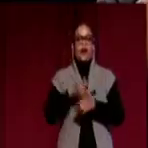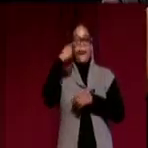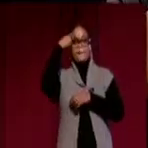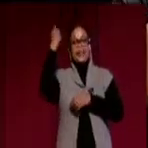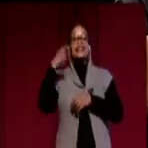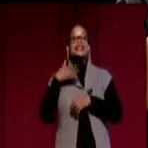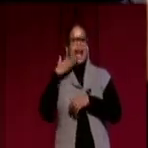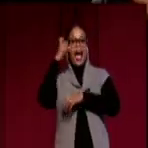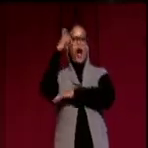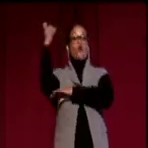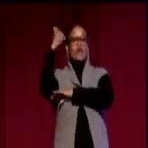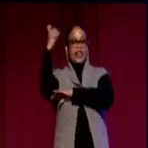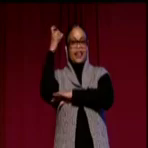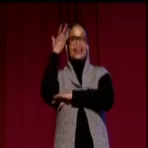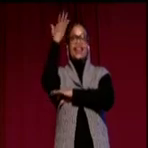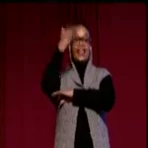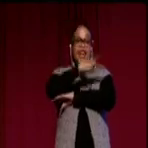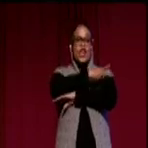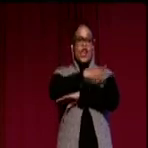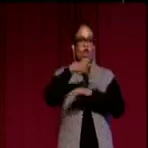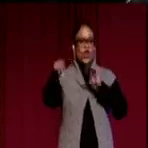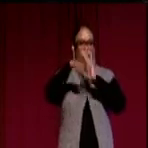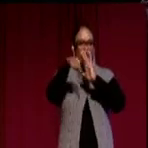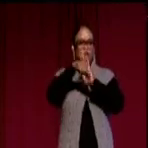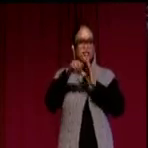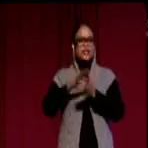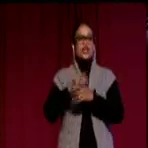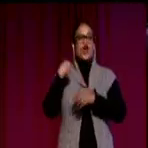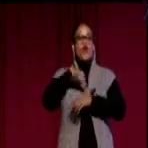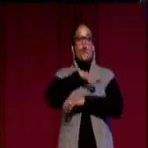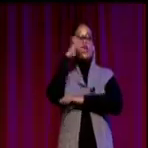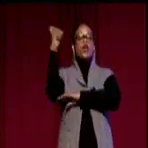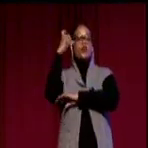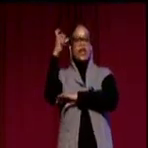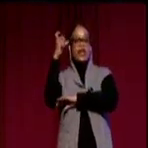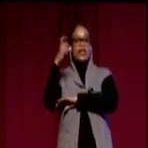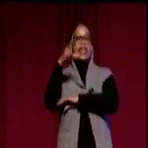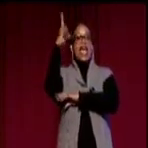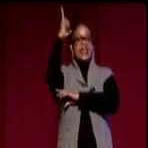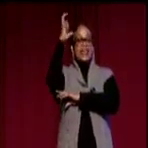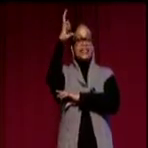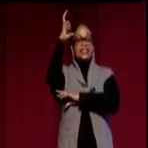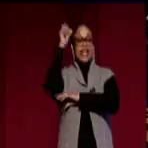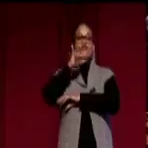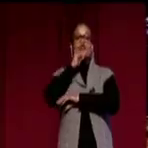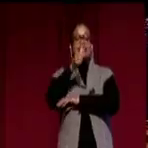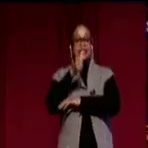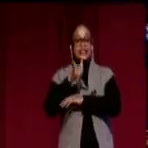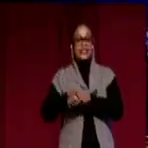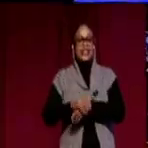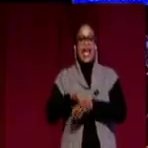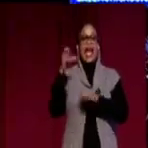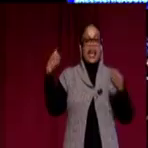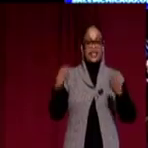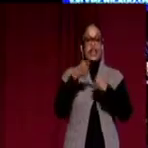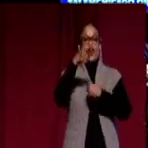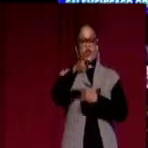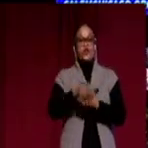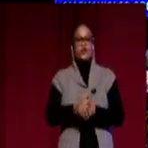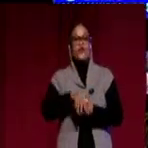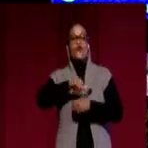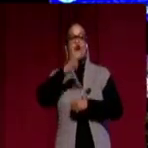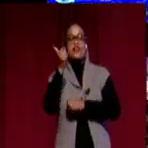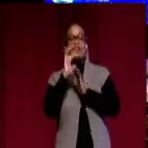I win, he lose, we win, and the devil loses. I dare you, for